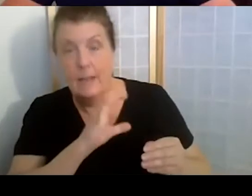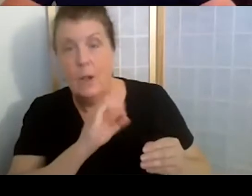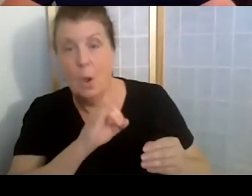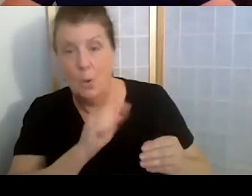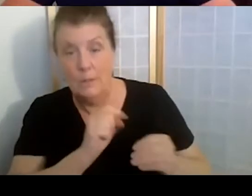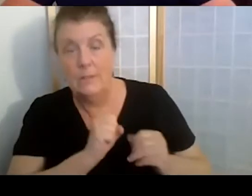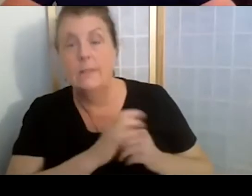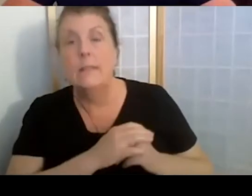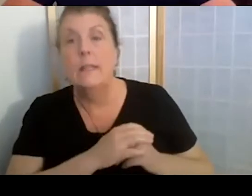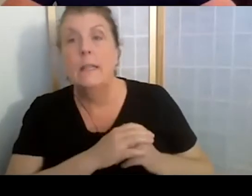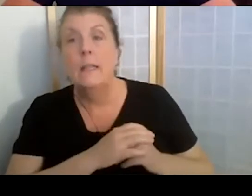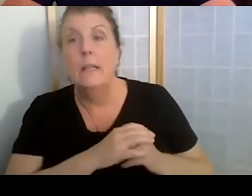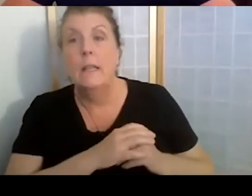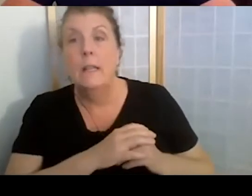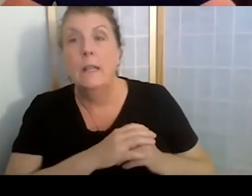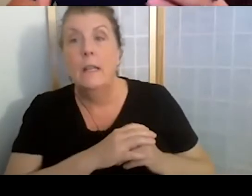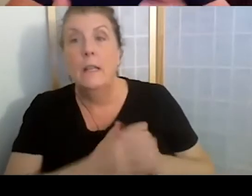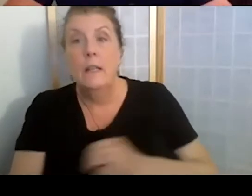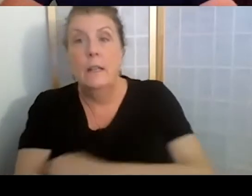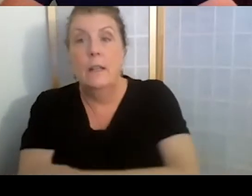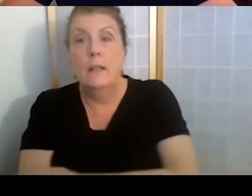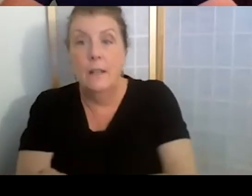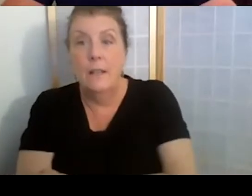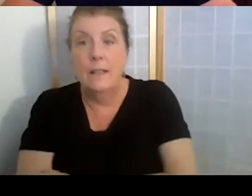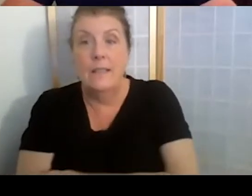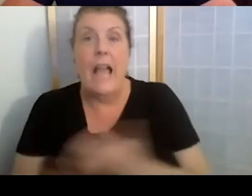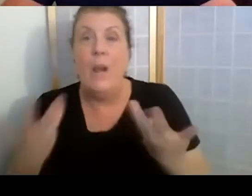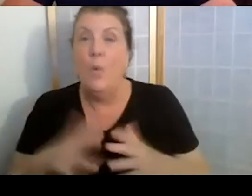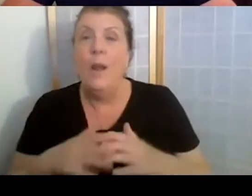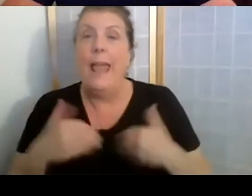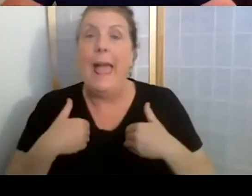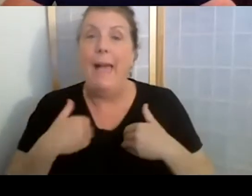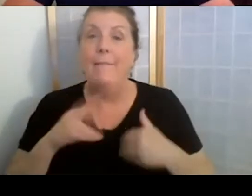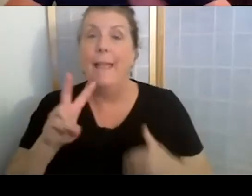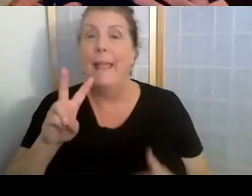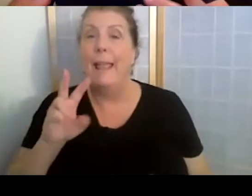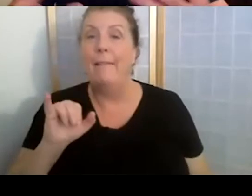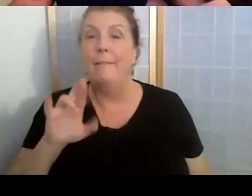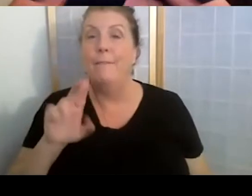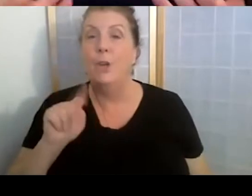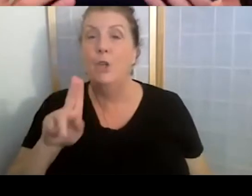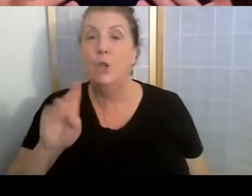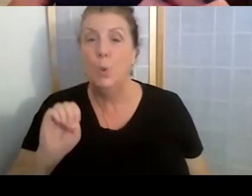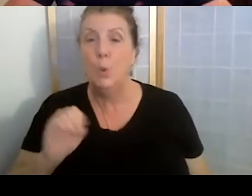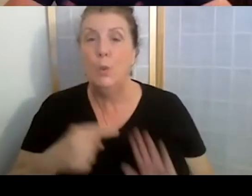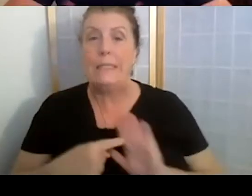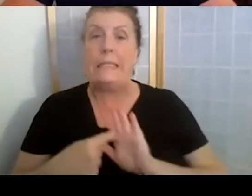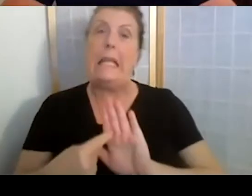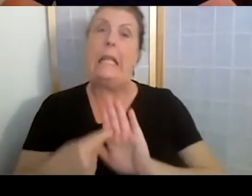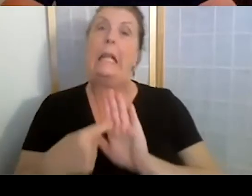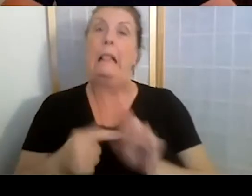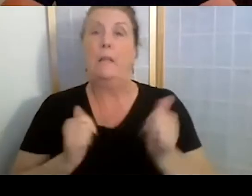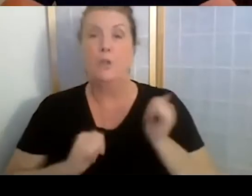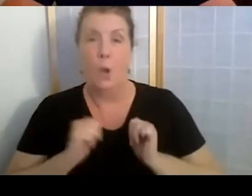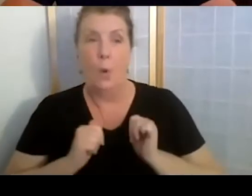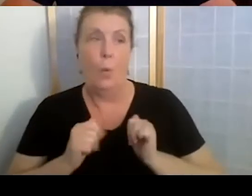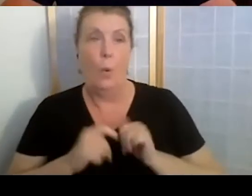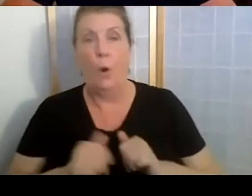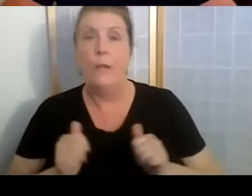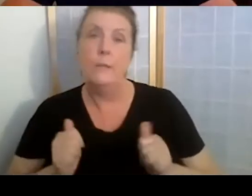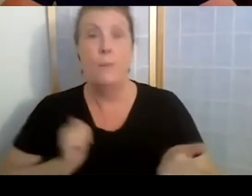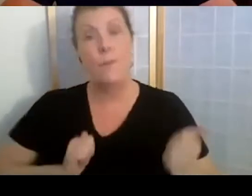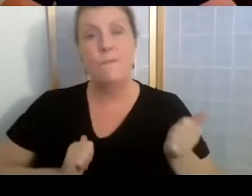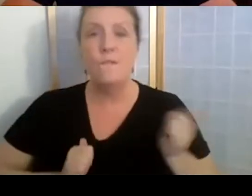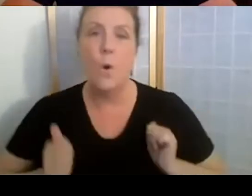basically, you know, the Damon Lindelof virtue signaling show, or is it going to be performative?